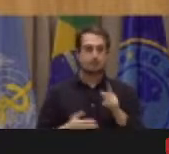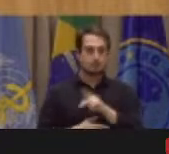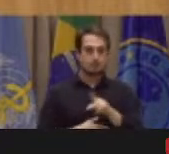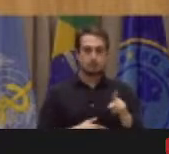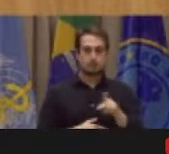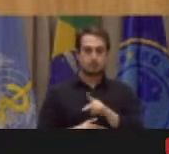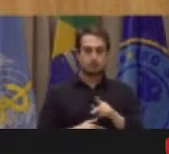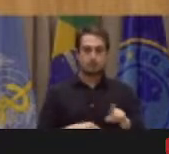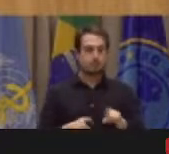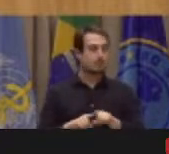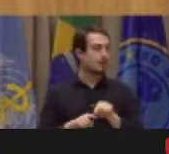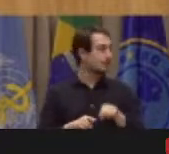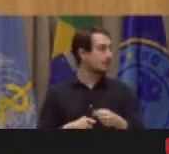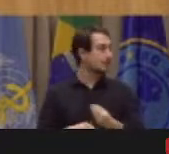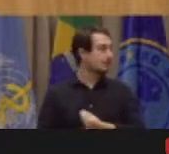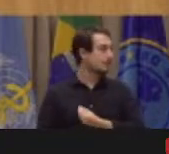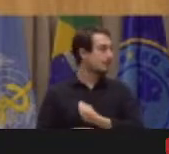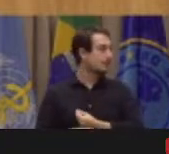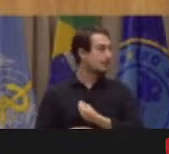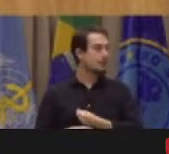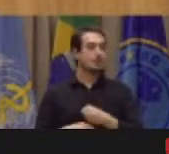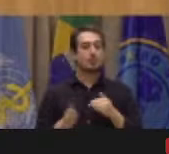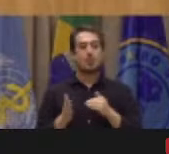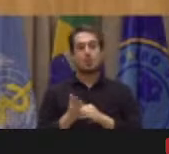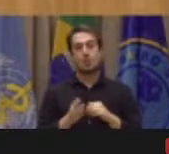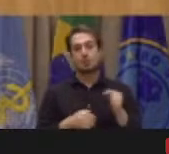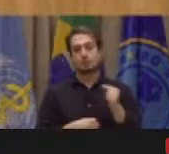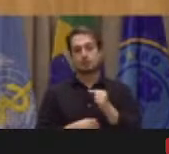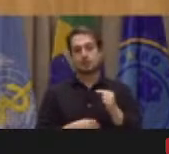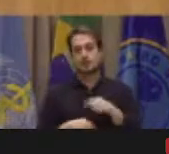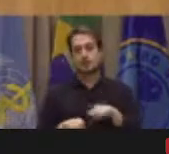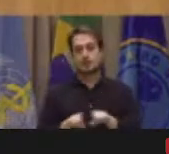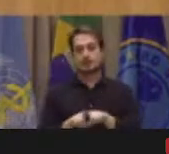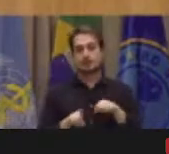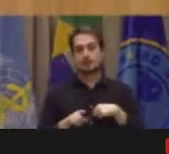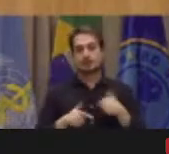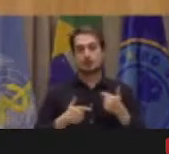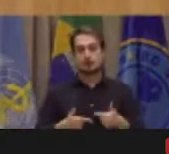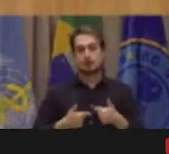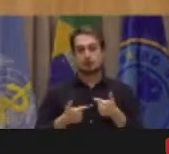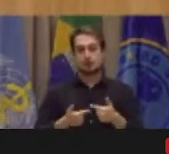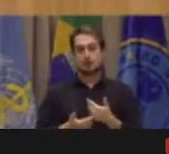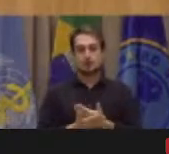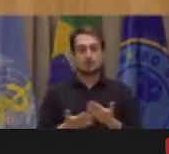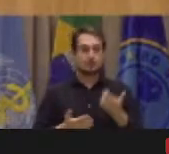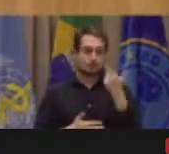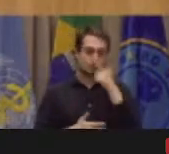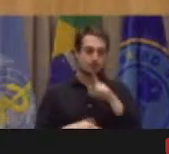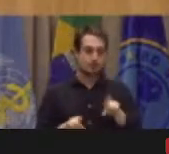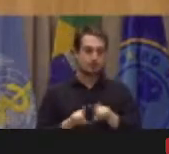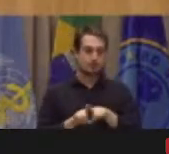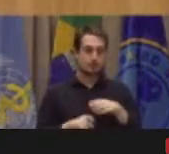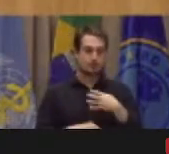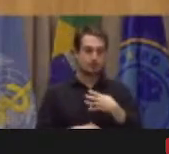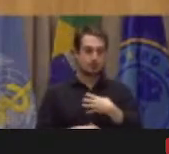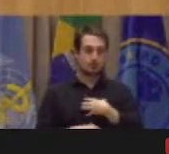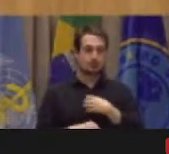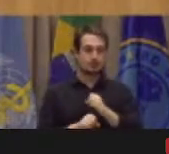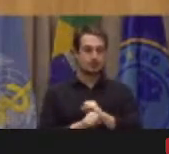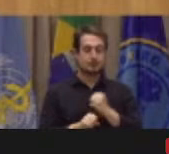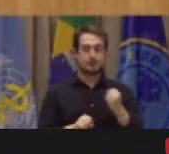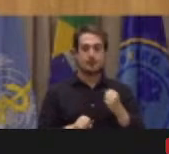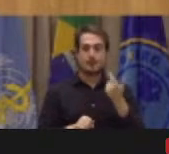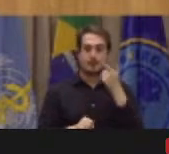of Professor Mariana, because she got in the last minute, and it